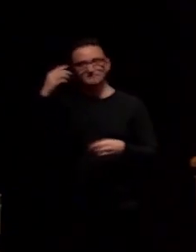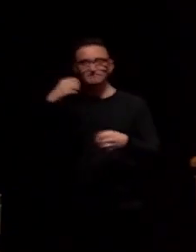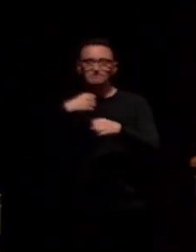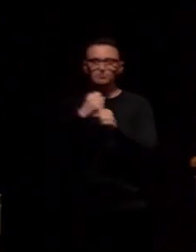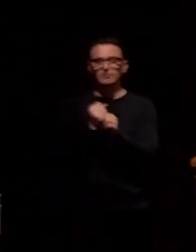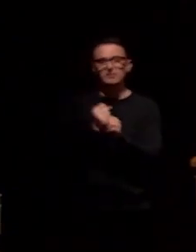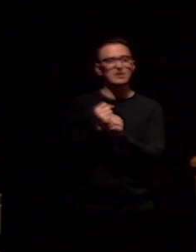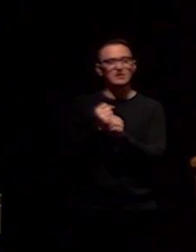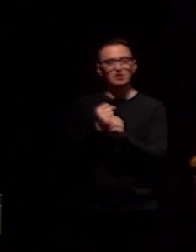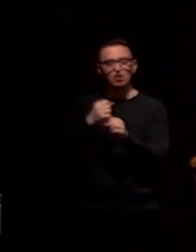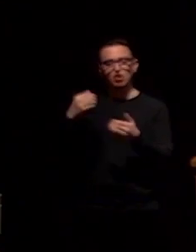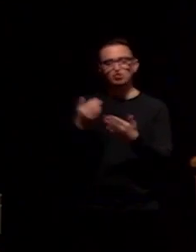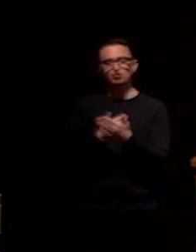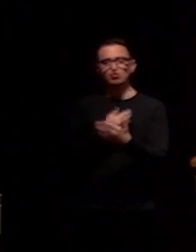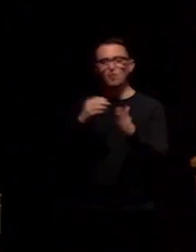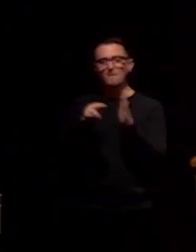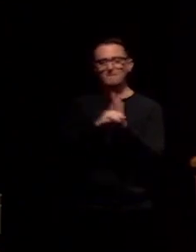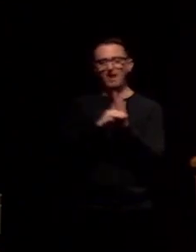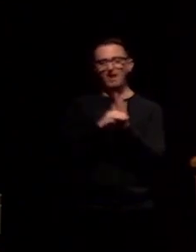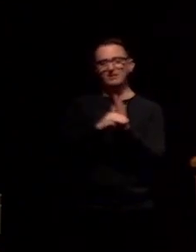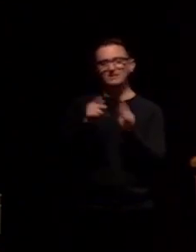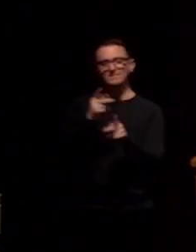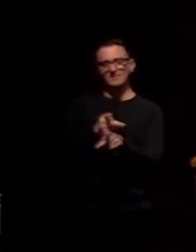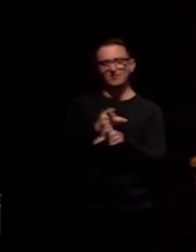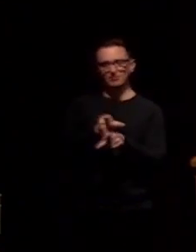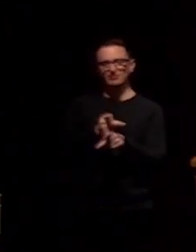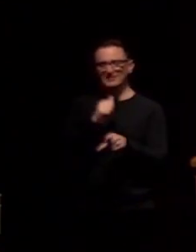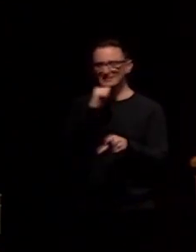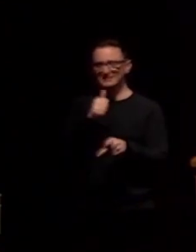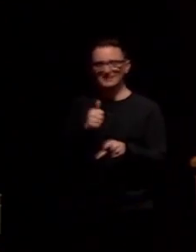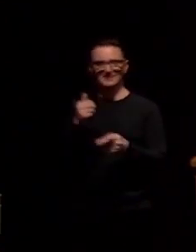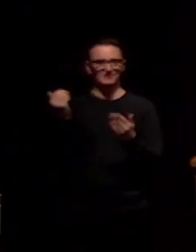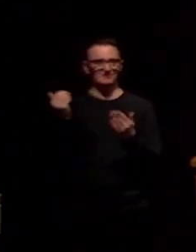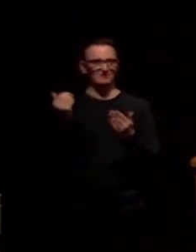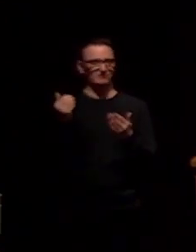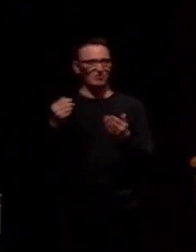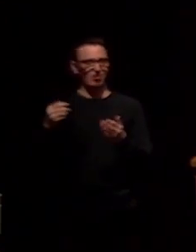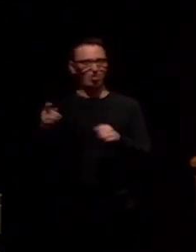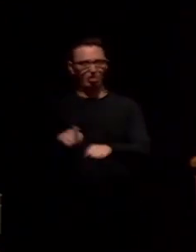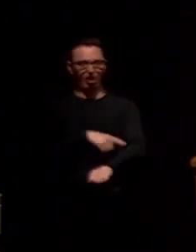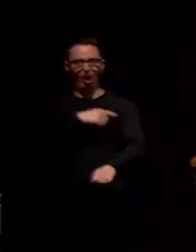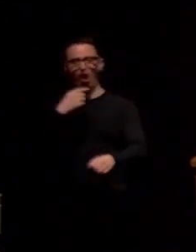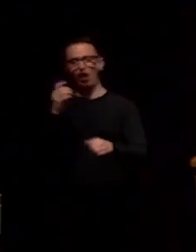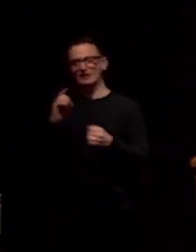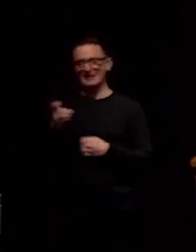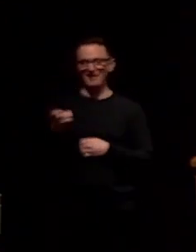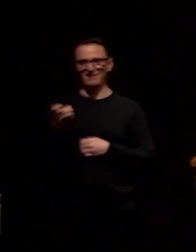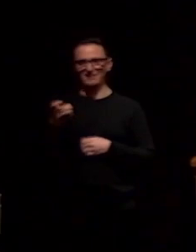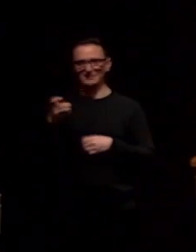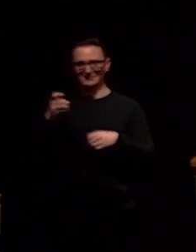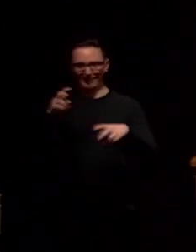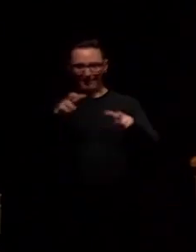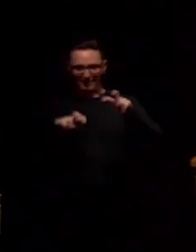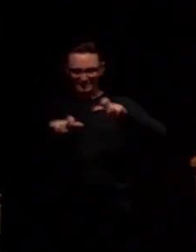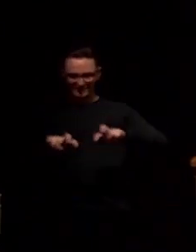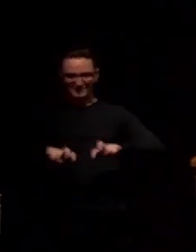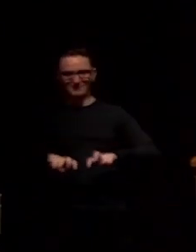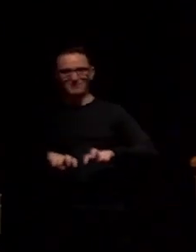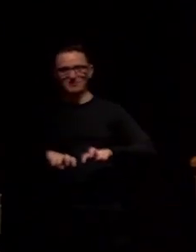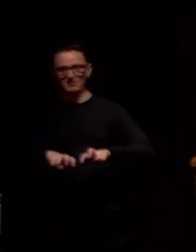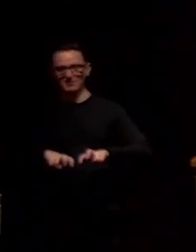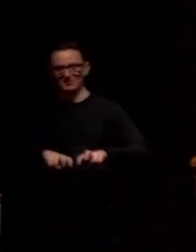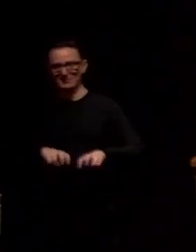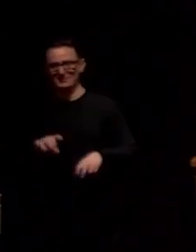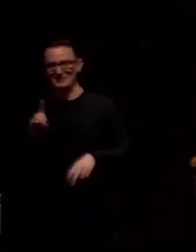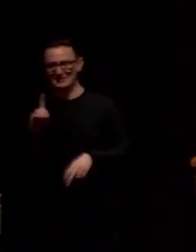care, so it's not just, again, have this long diagnostic assessment and then you get a treatment plan. There are ways that we can intervene much earlier